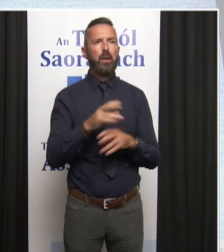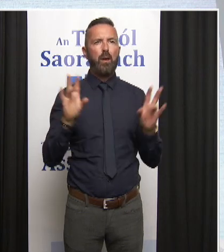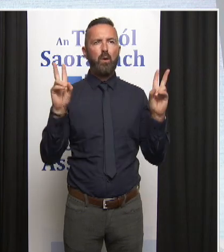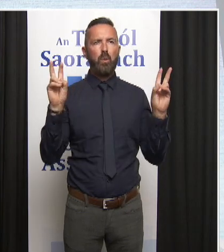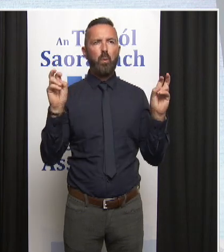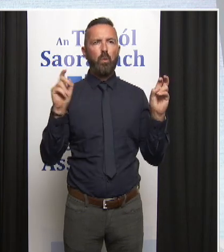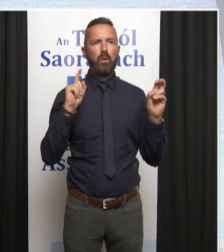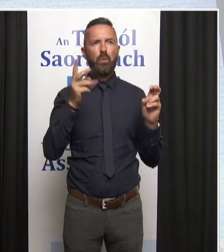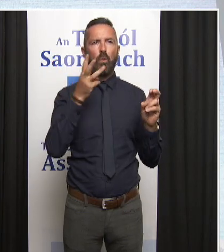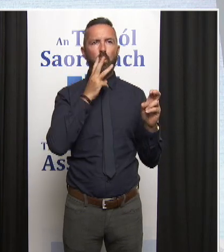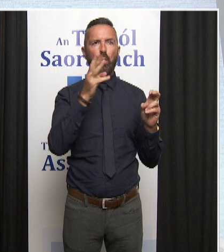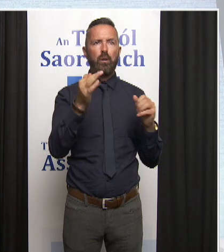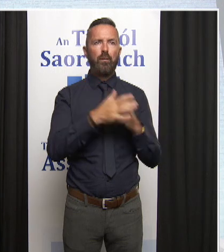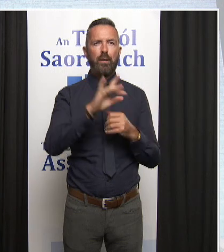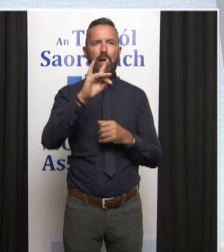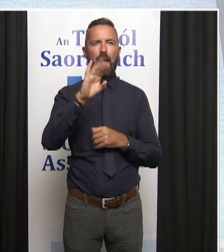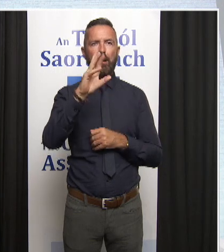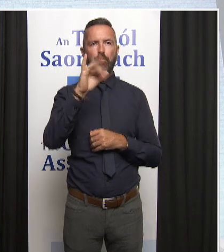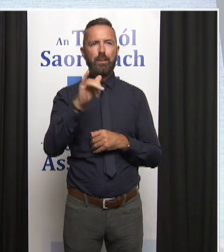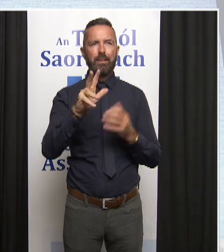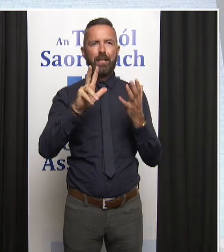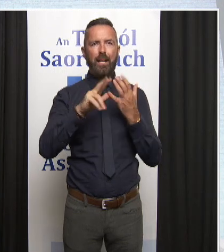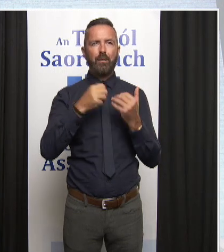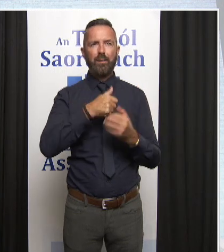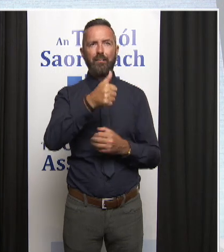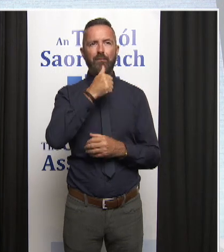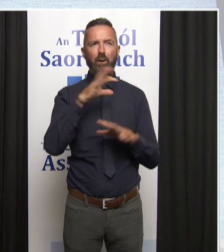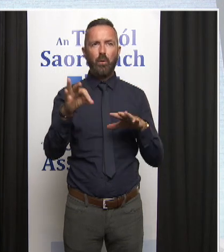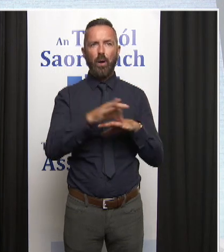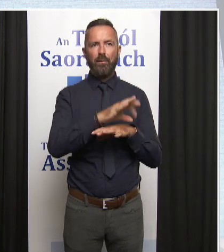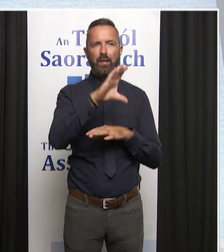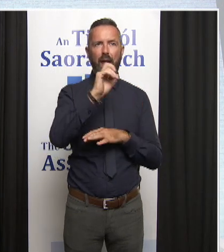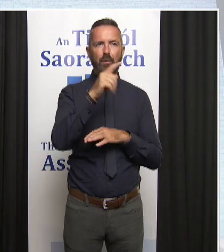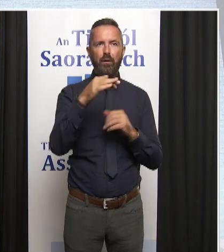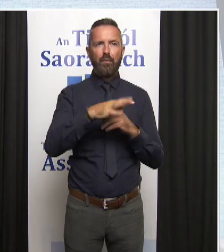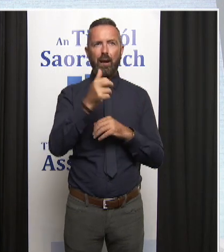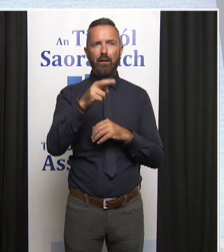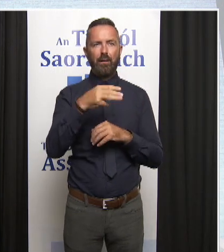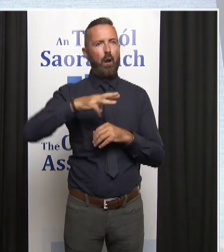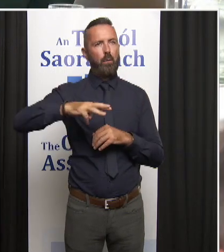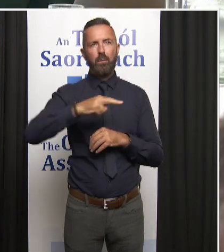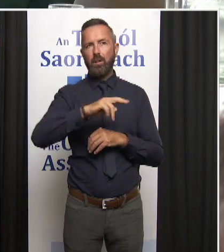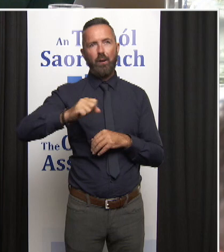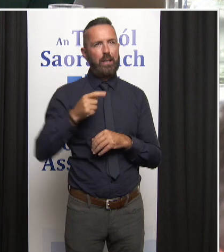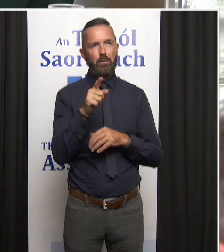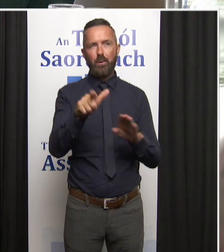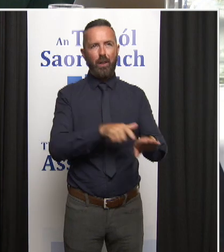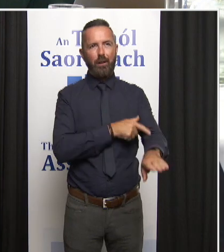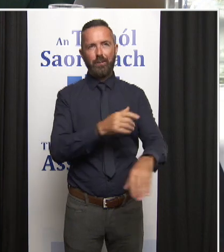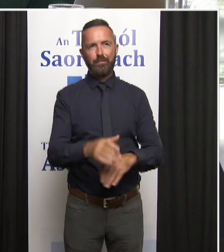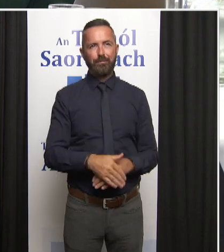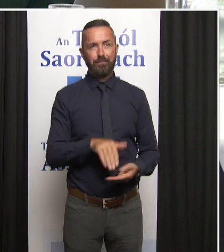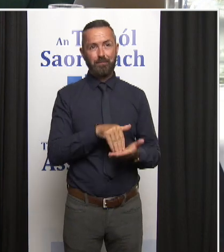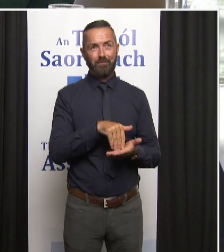those infamous words of Henry VIII to his first wife, Catherine of Aragon: "I won't be keeping you long."